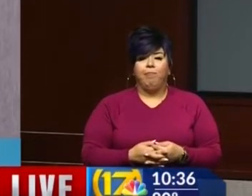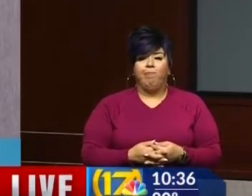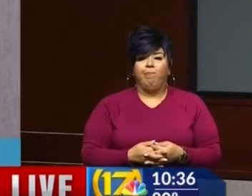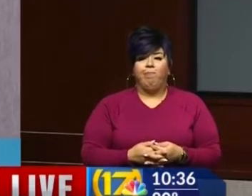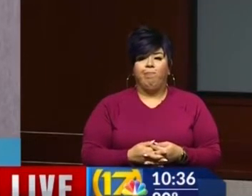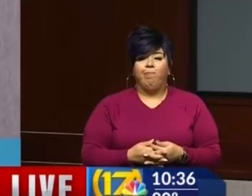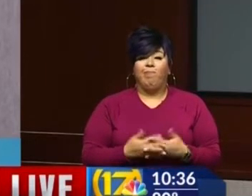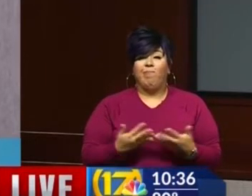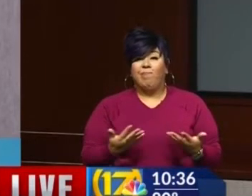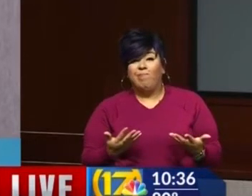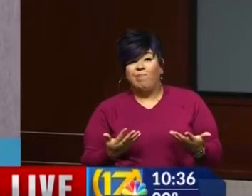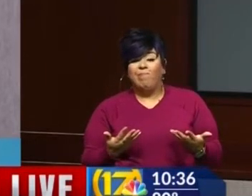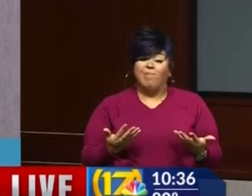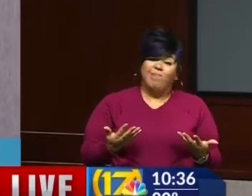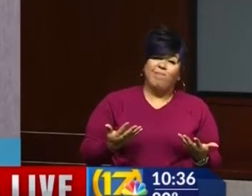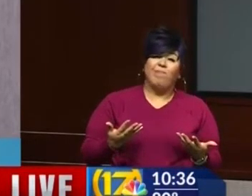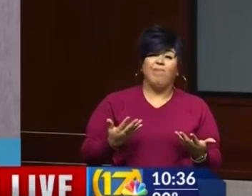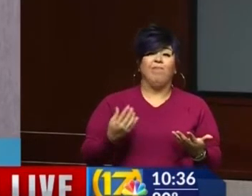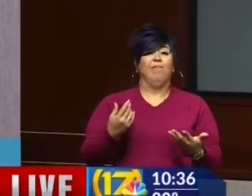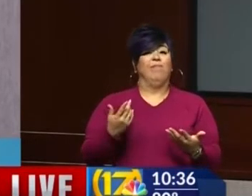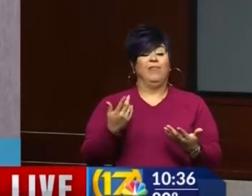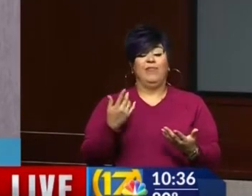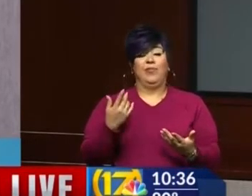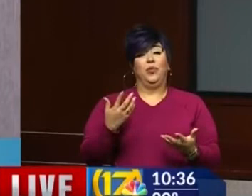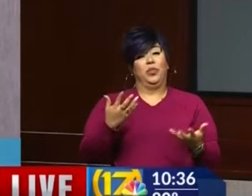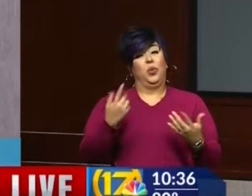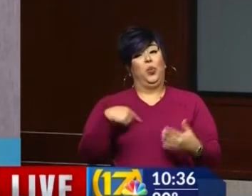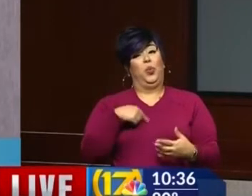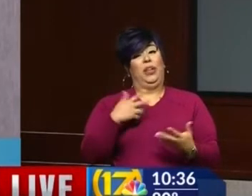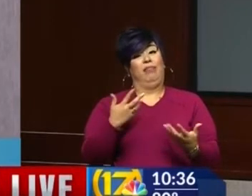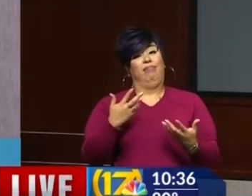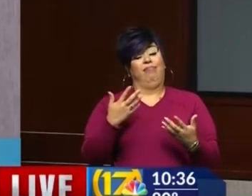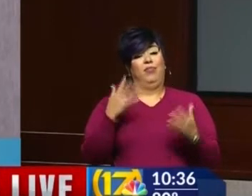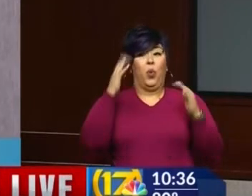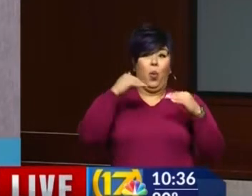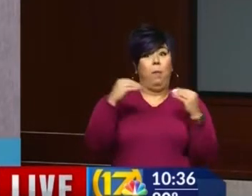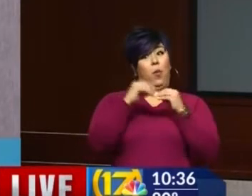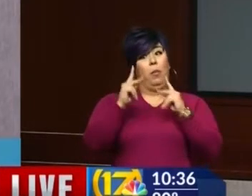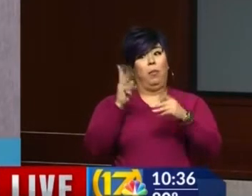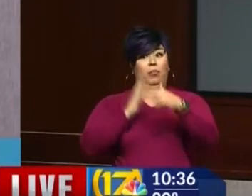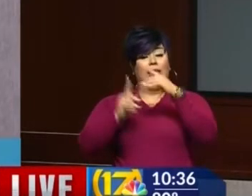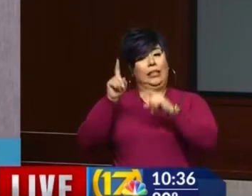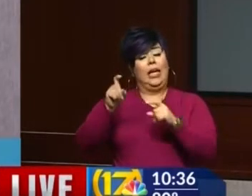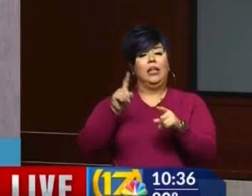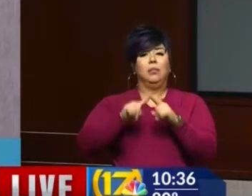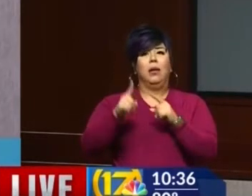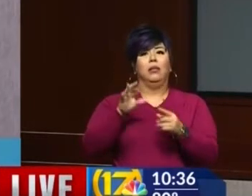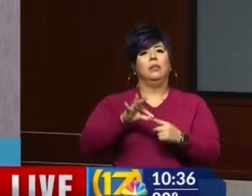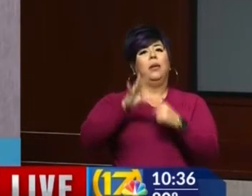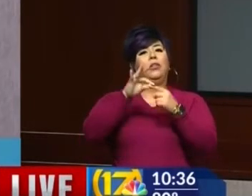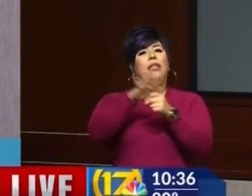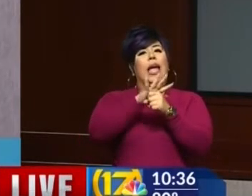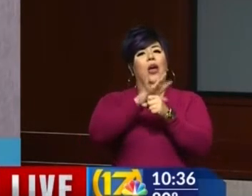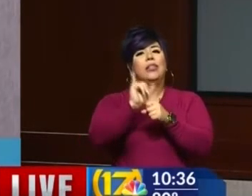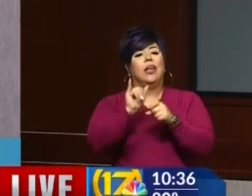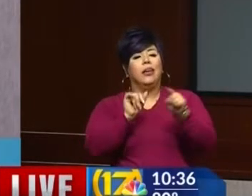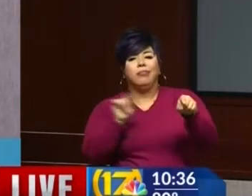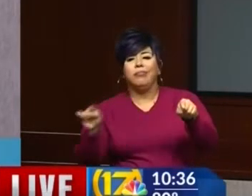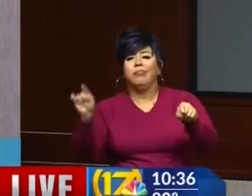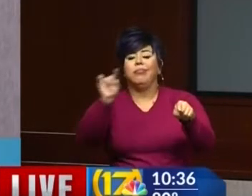in communities that are at high risk, in disadvantaged areas, you know, groups like